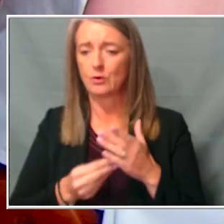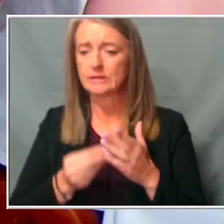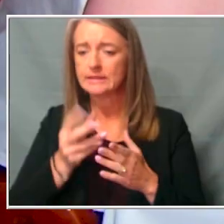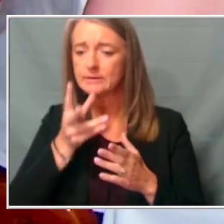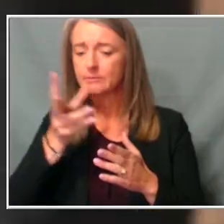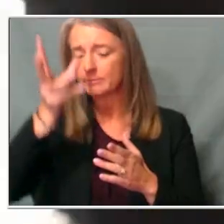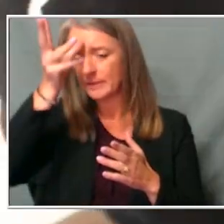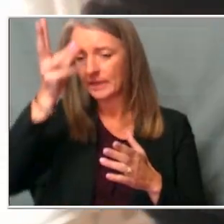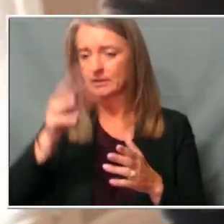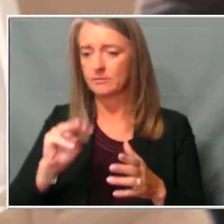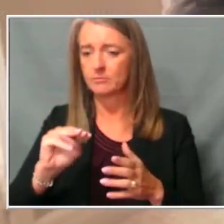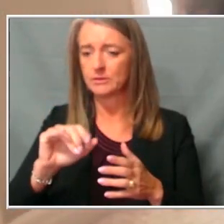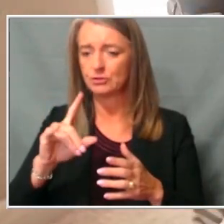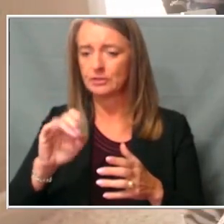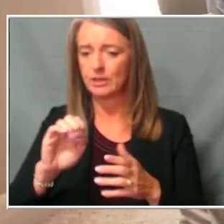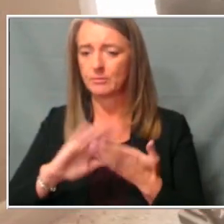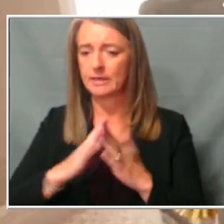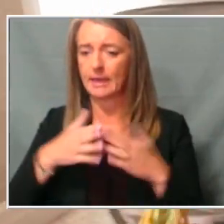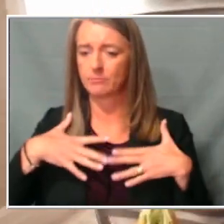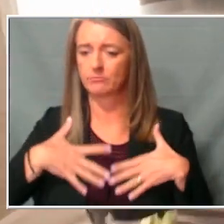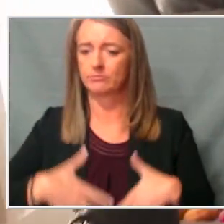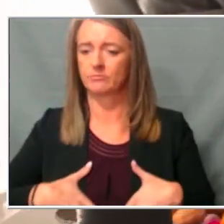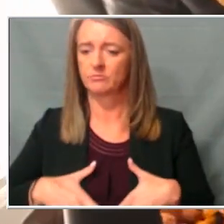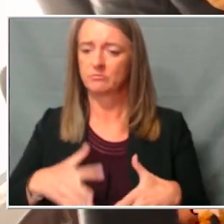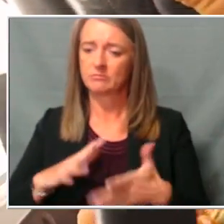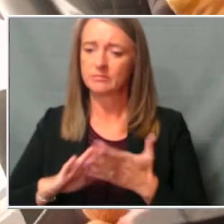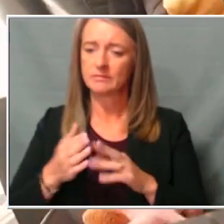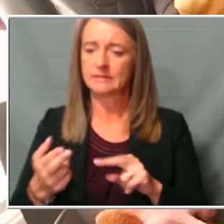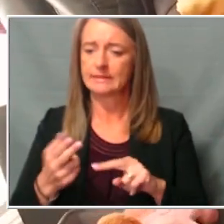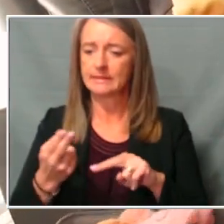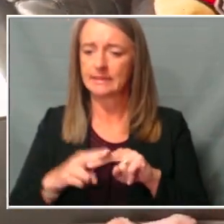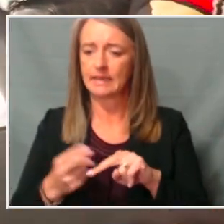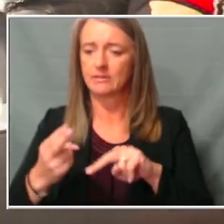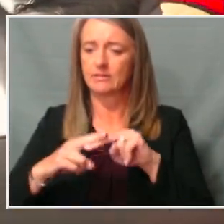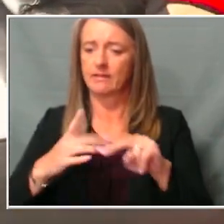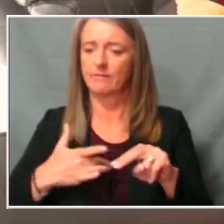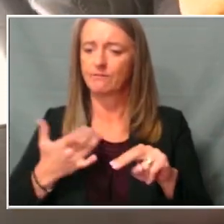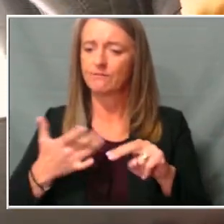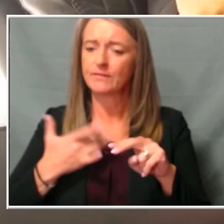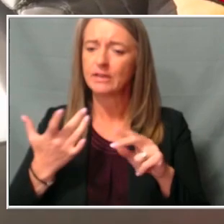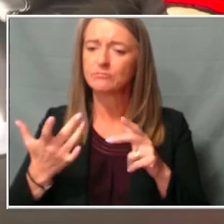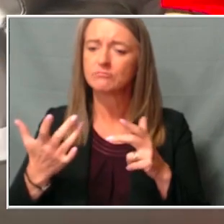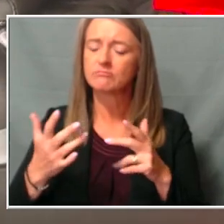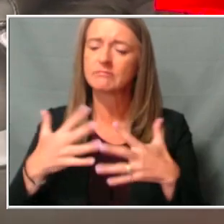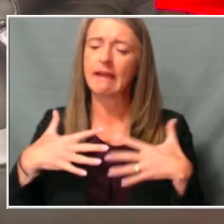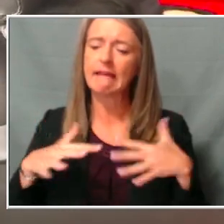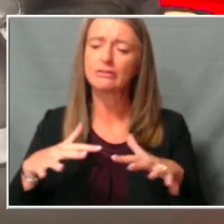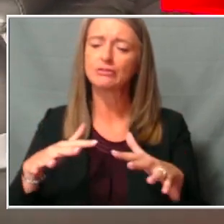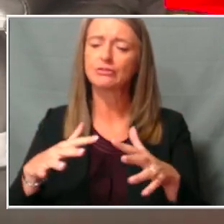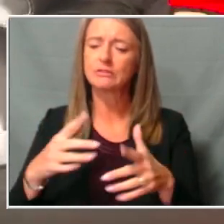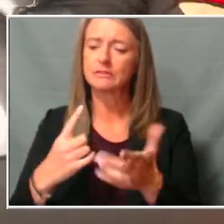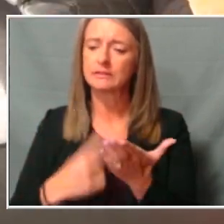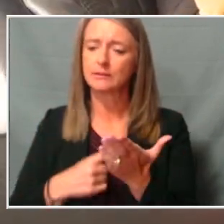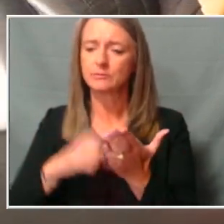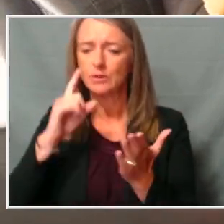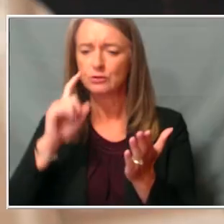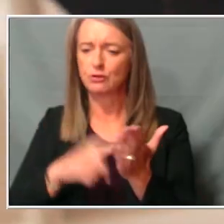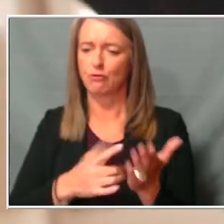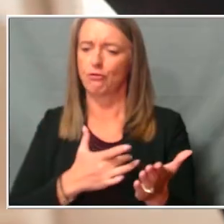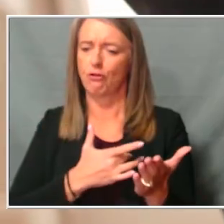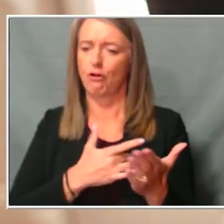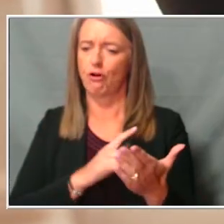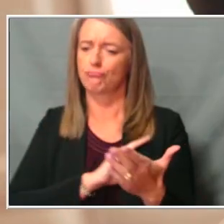became depressed. Over the next year, she gained weight, felt increasingly anxious, and at times noticed her heart